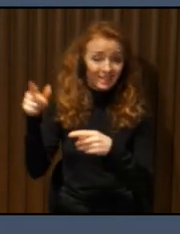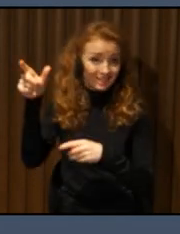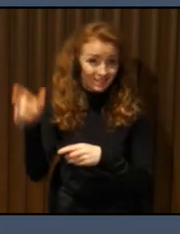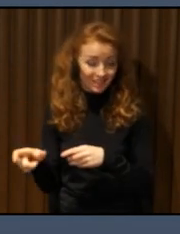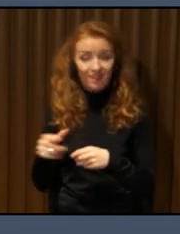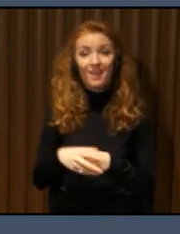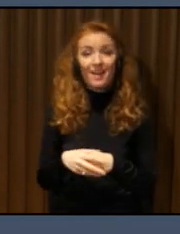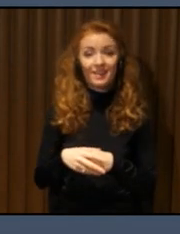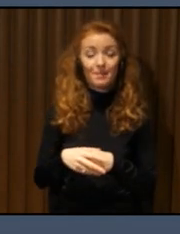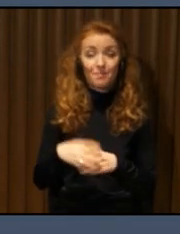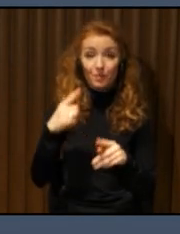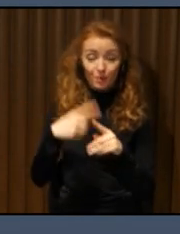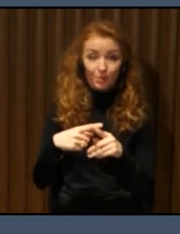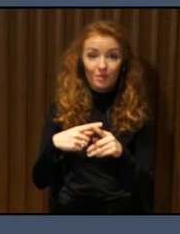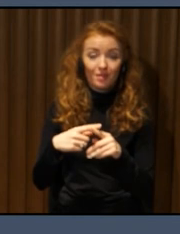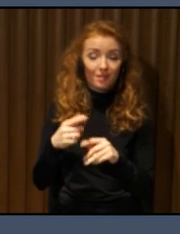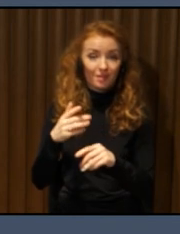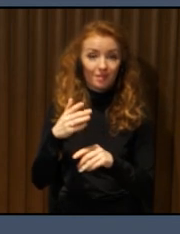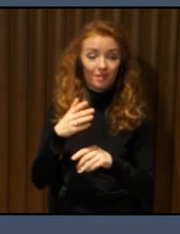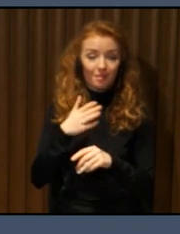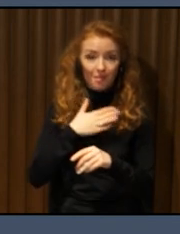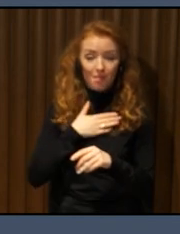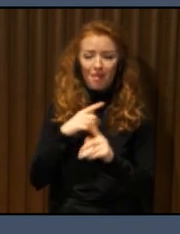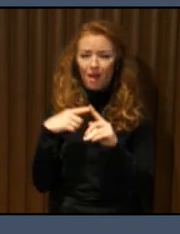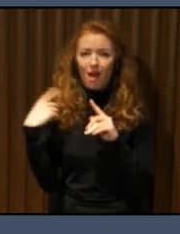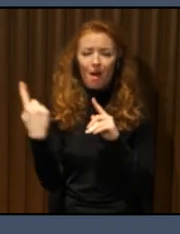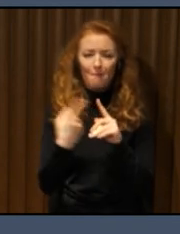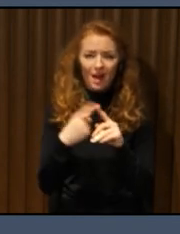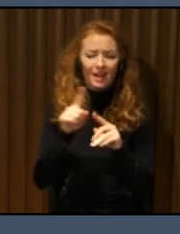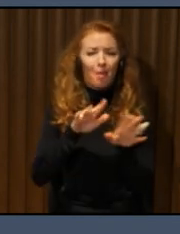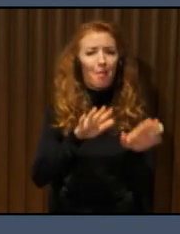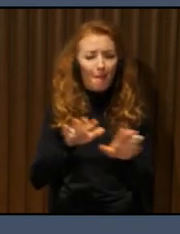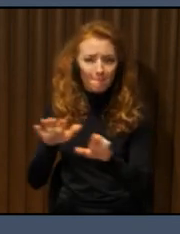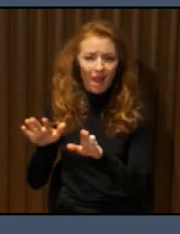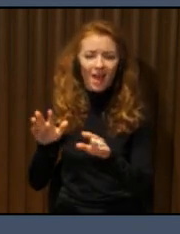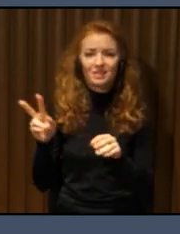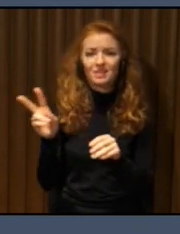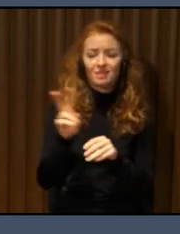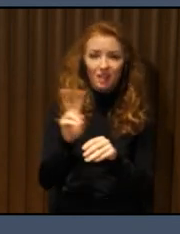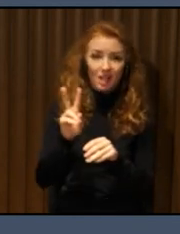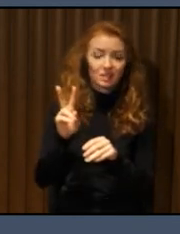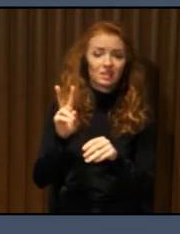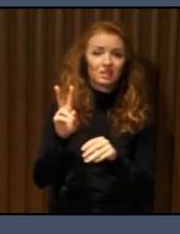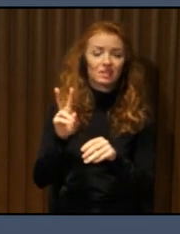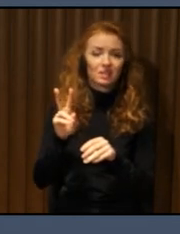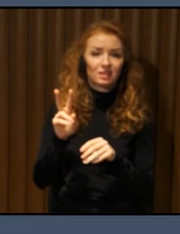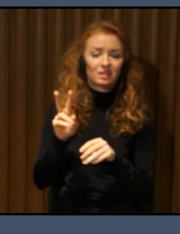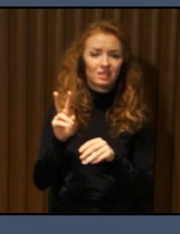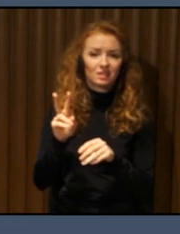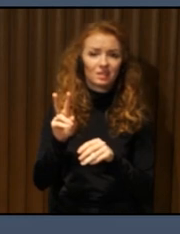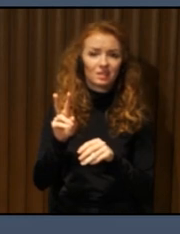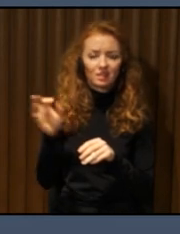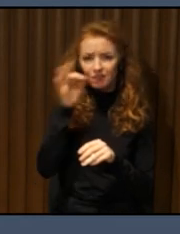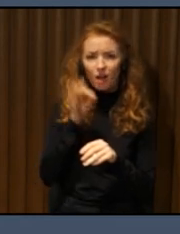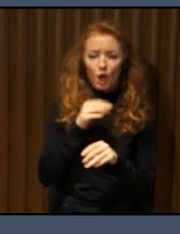with furniture crying out, cripple. I'd like to sit on a regular sofa without being afraid I won't be able to get up, to open regular